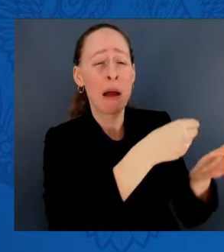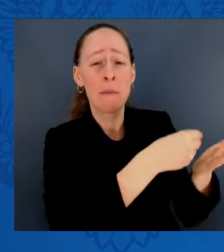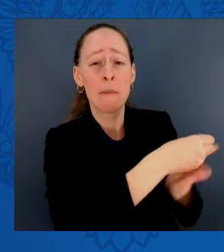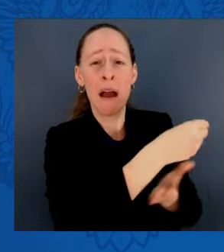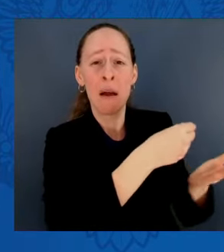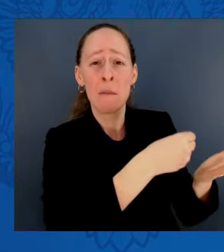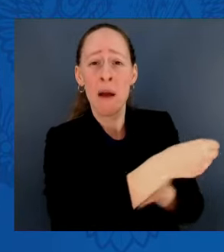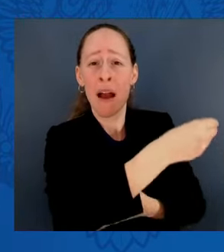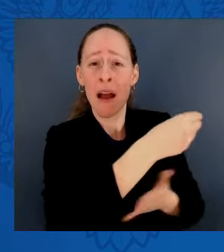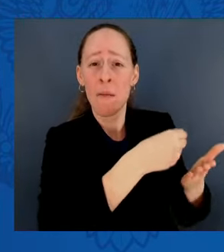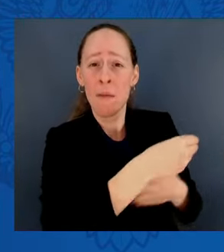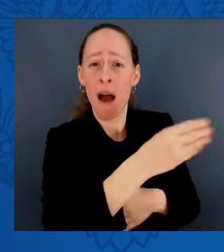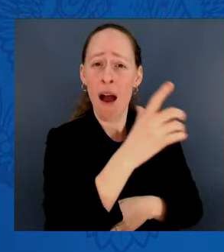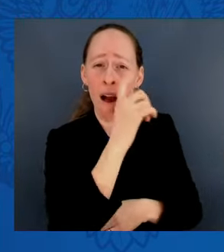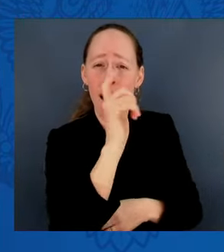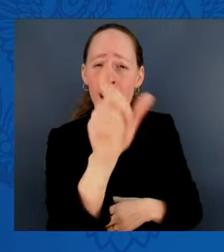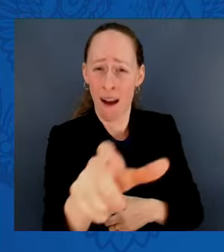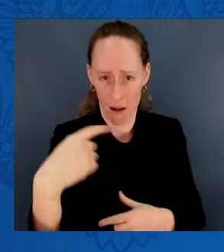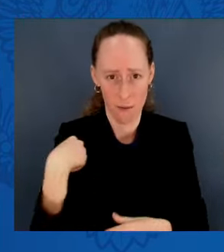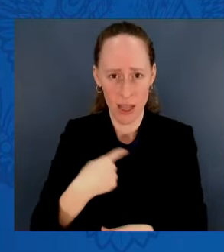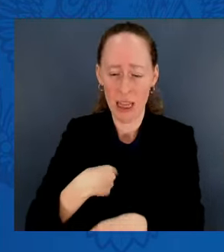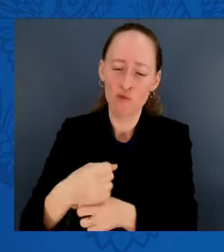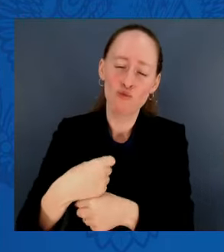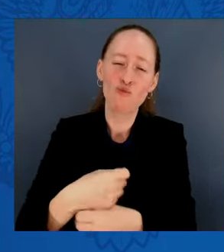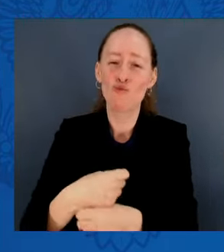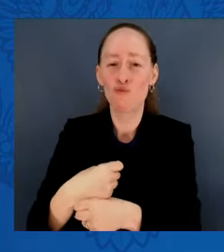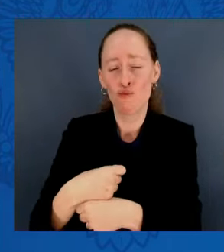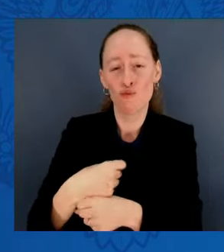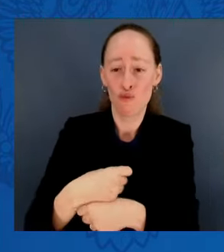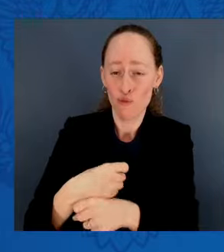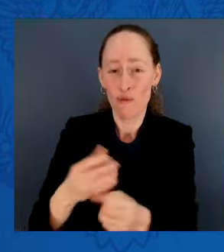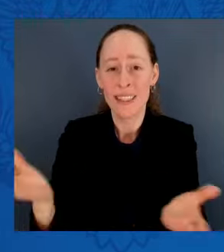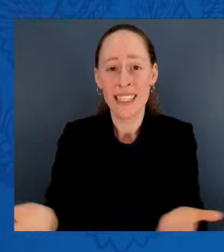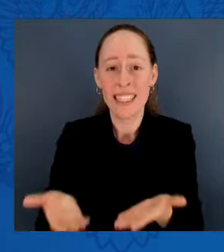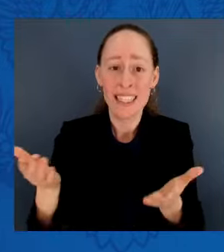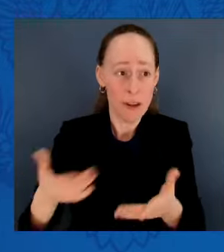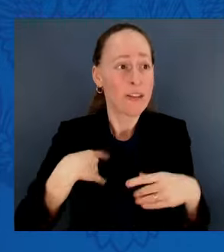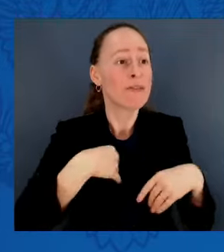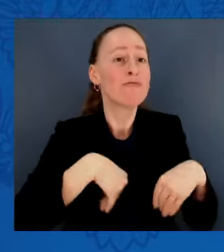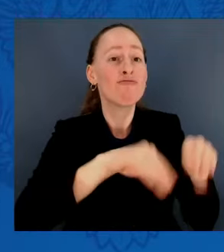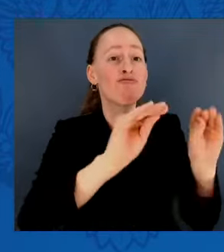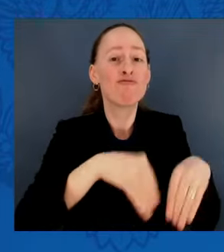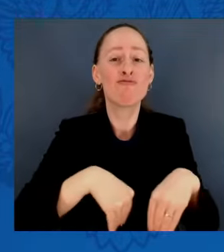American jobs right here in America, where they belong.